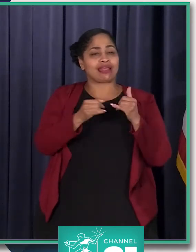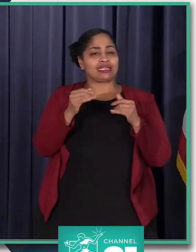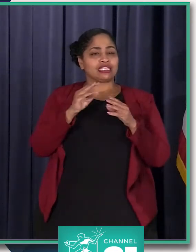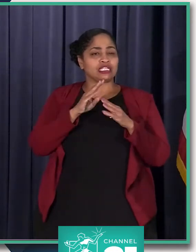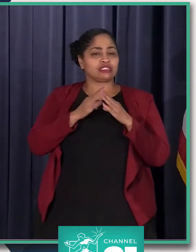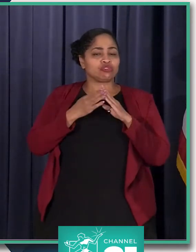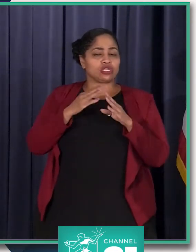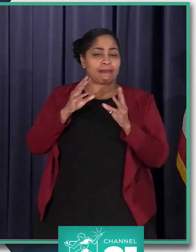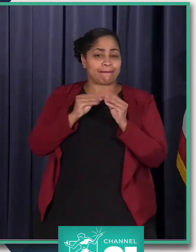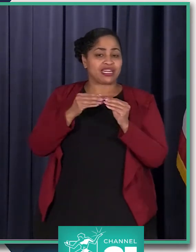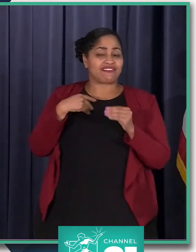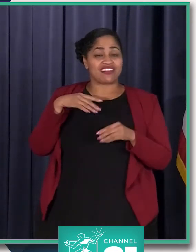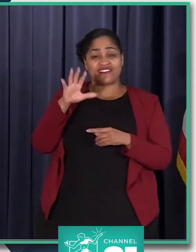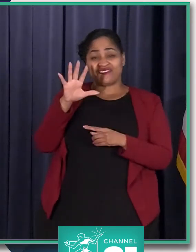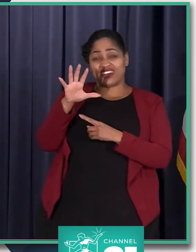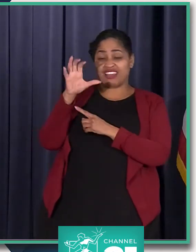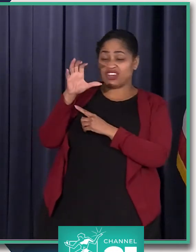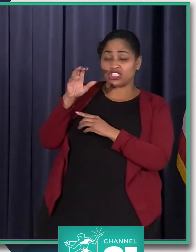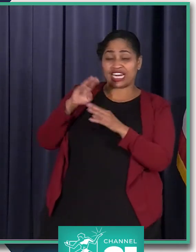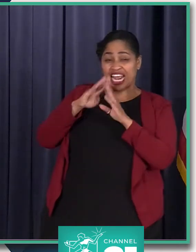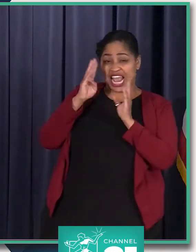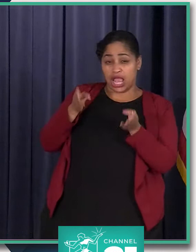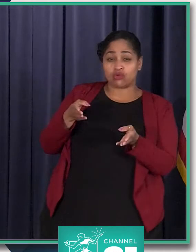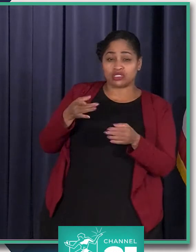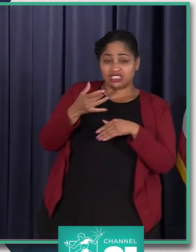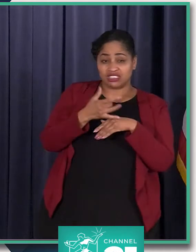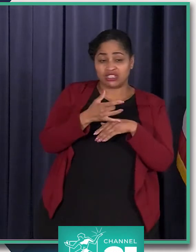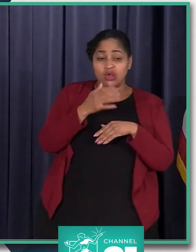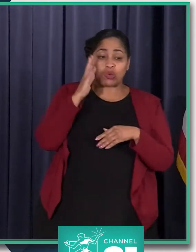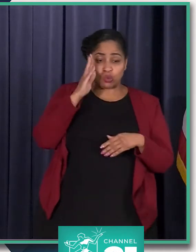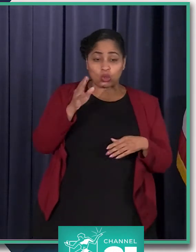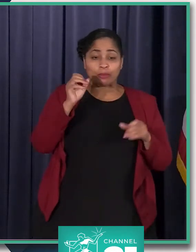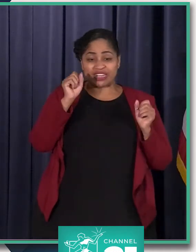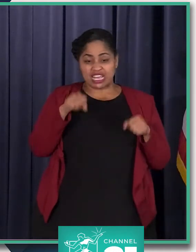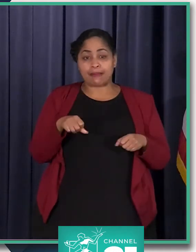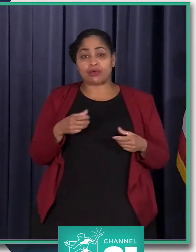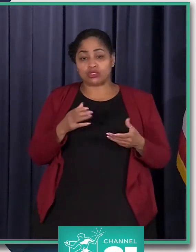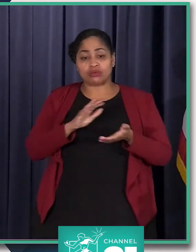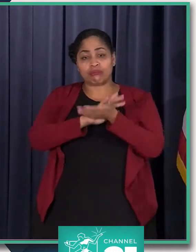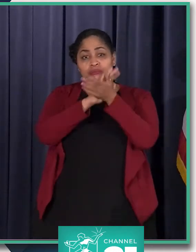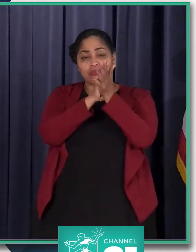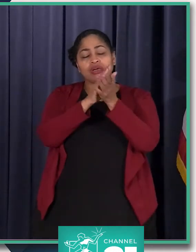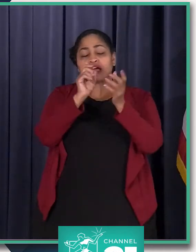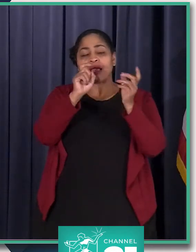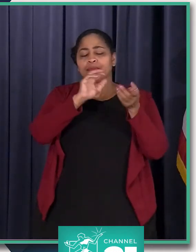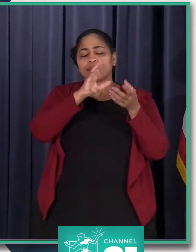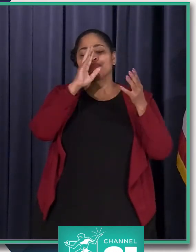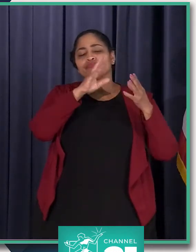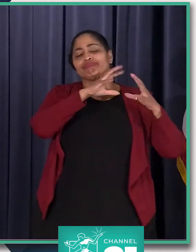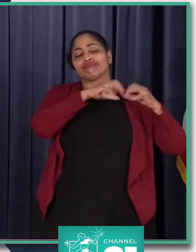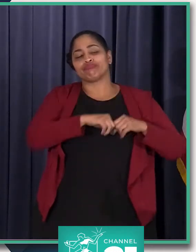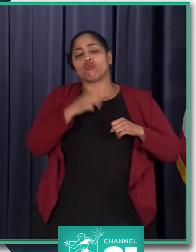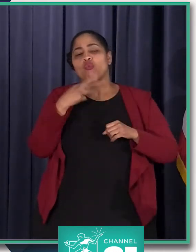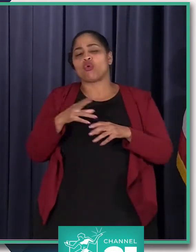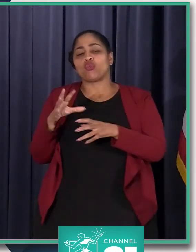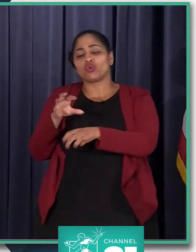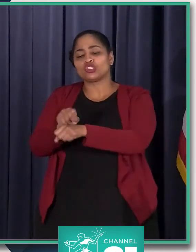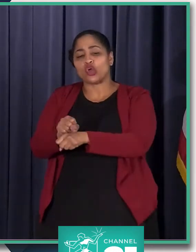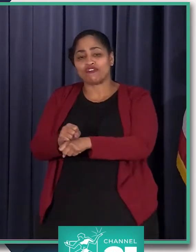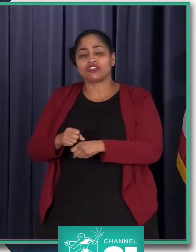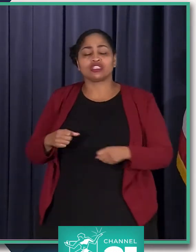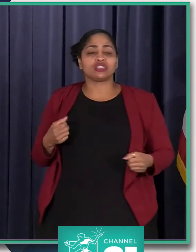meeting, there's about 500 houses that would be able to come down or be preserved. I mean, Narden